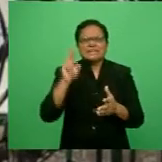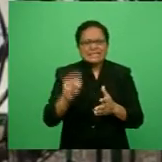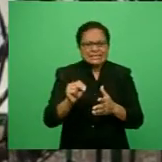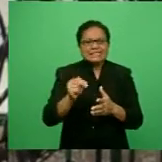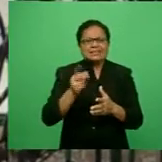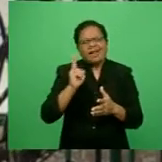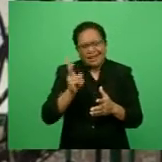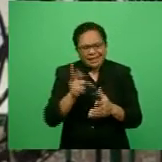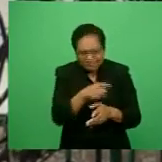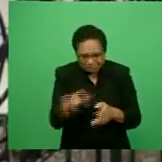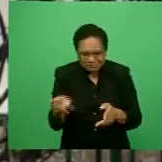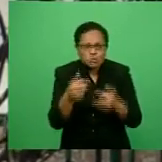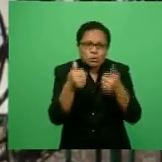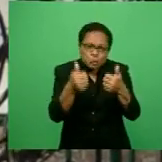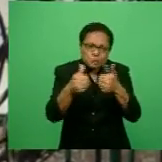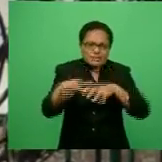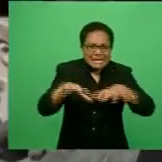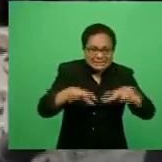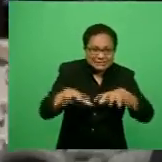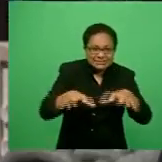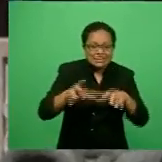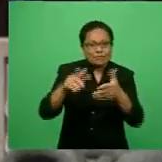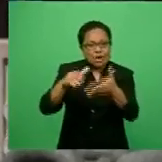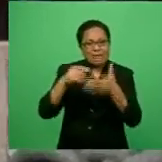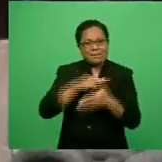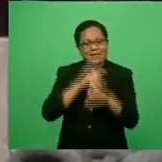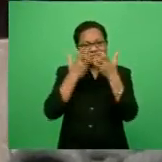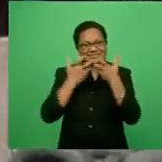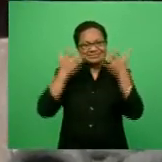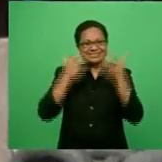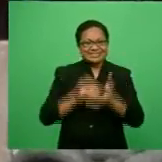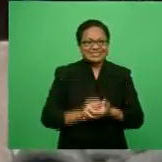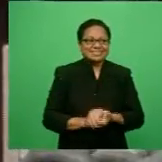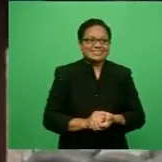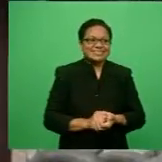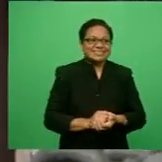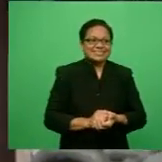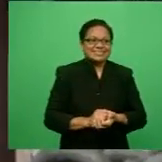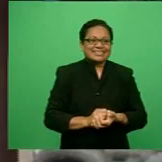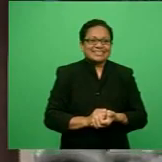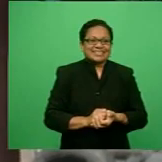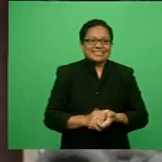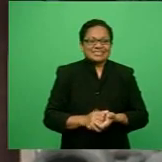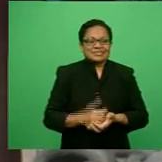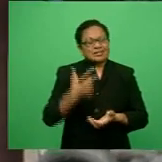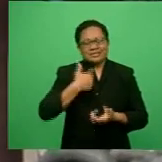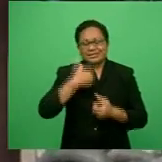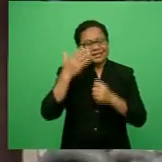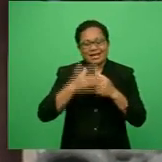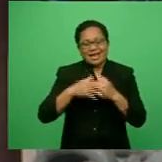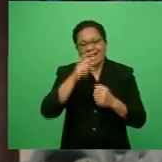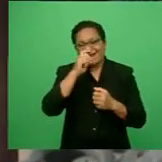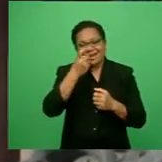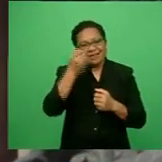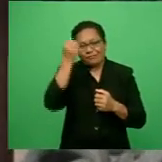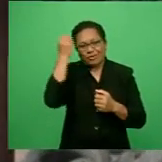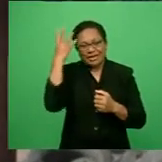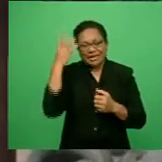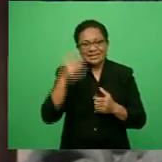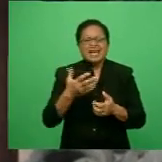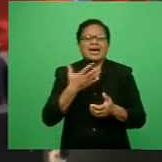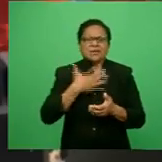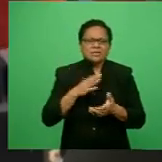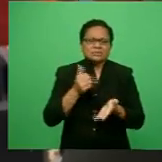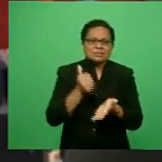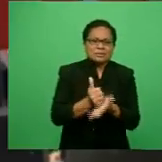come do our work. Any single cent I will never put in my pocket. I will give the poor people. Yeah.